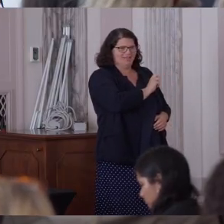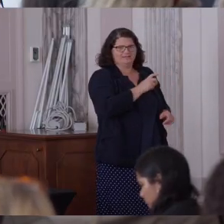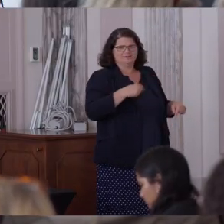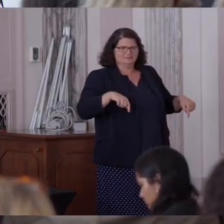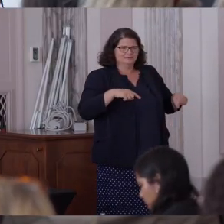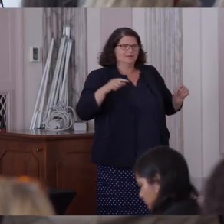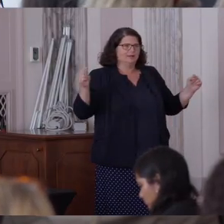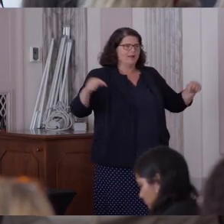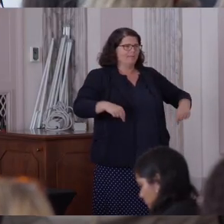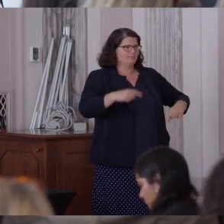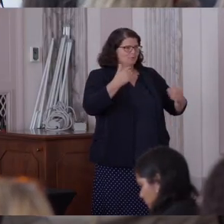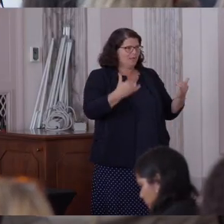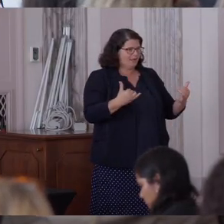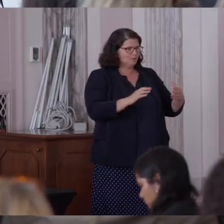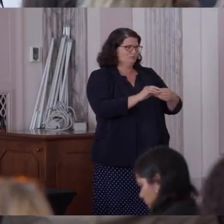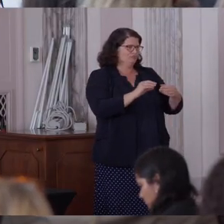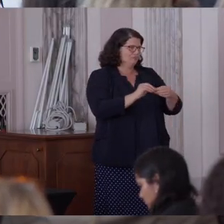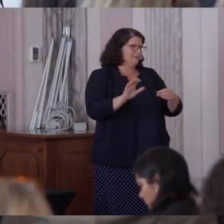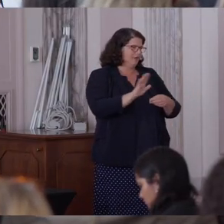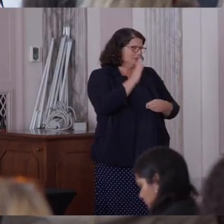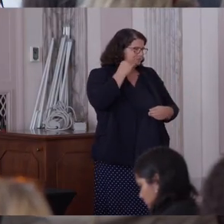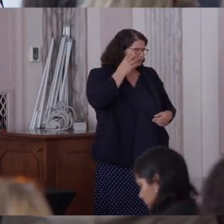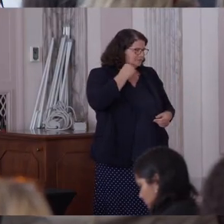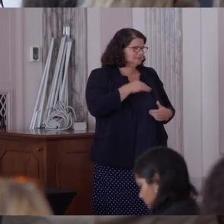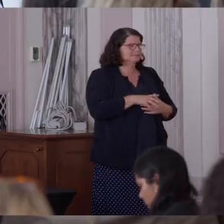and sharing your experiences.